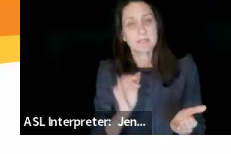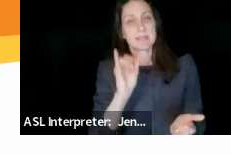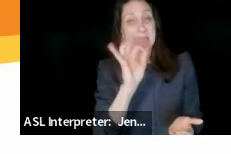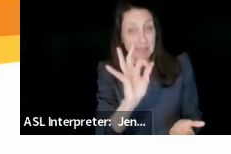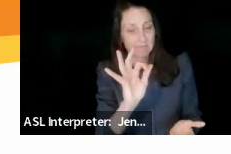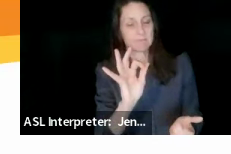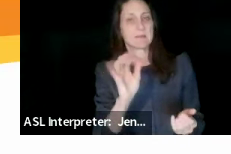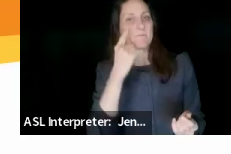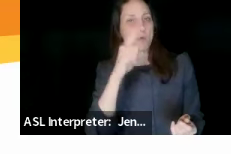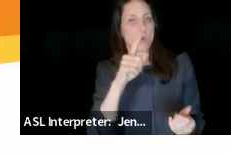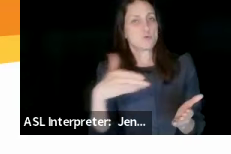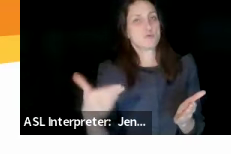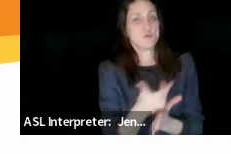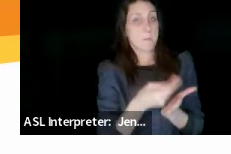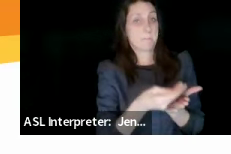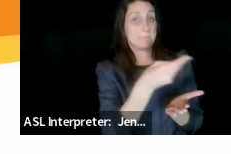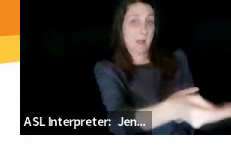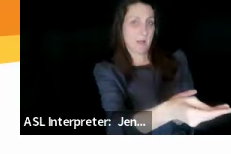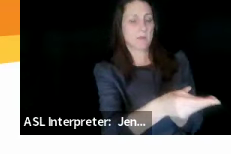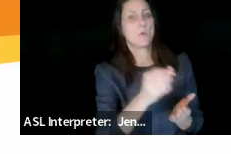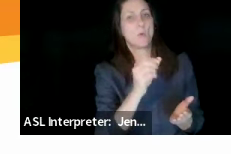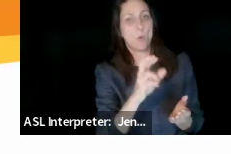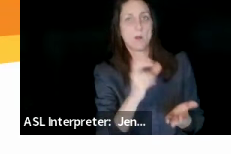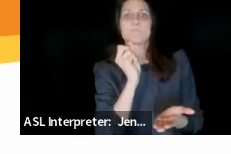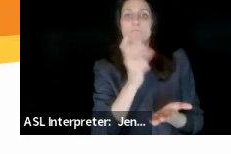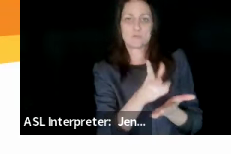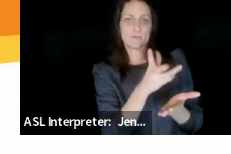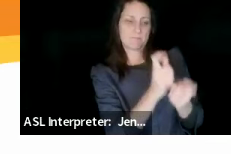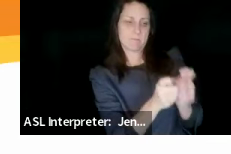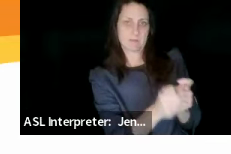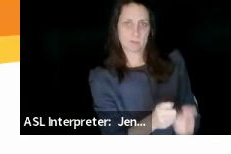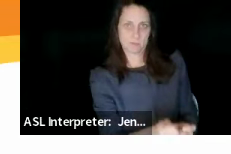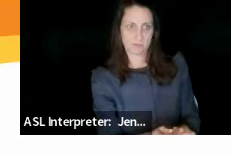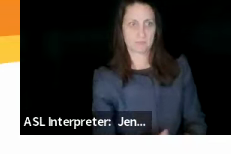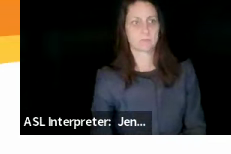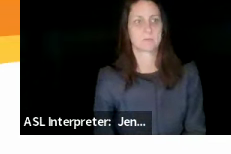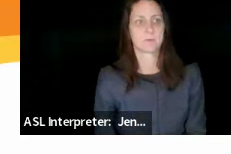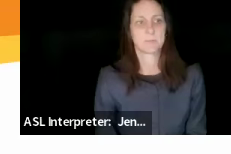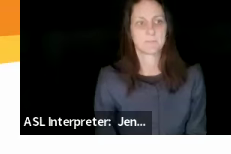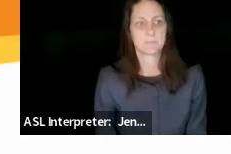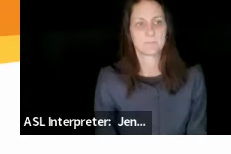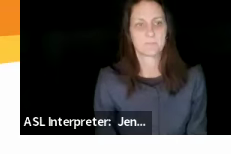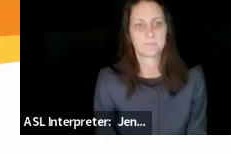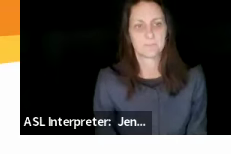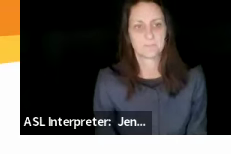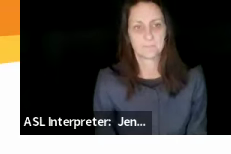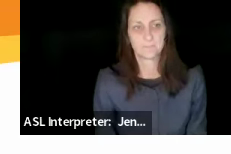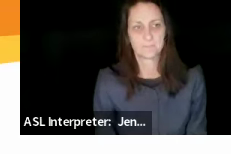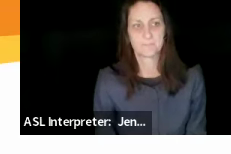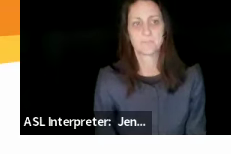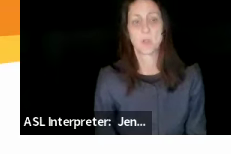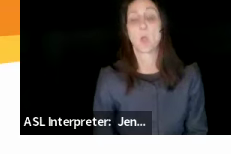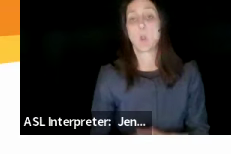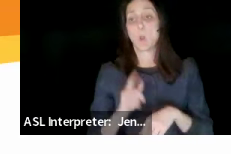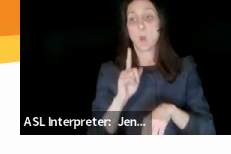newly purchased equipment or approved modifications. For loan closets, requests must include a clearly defined loan